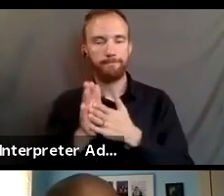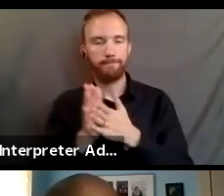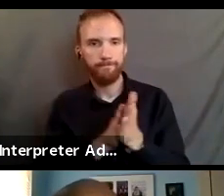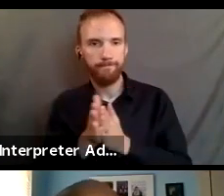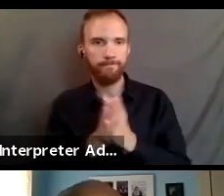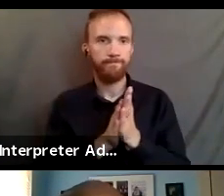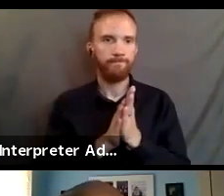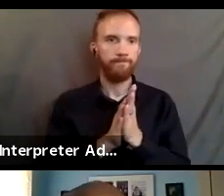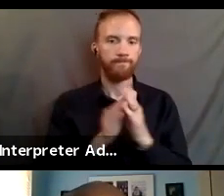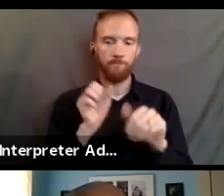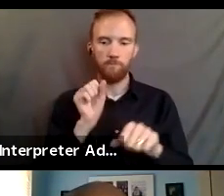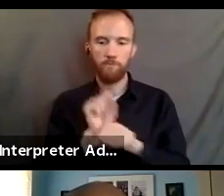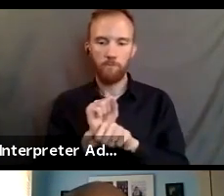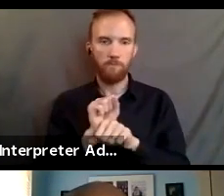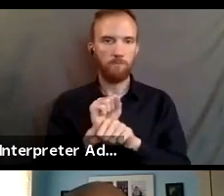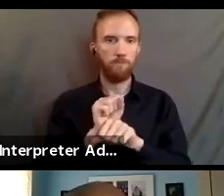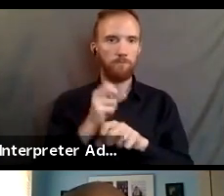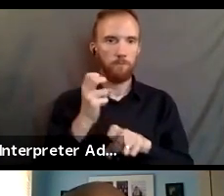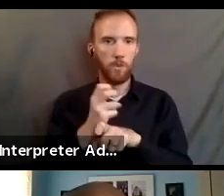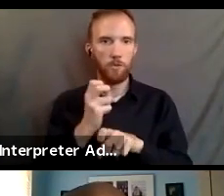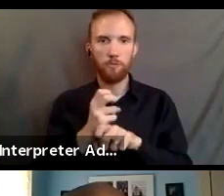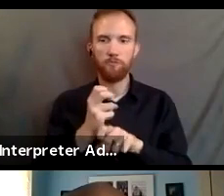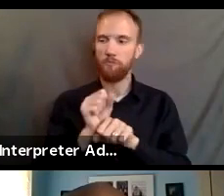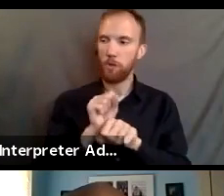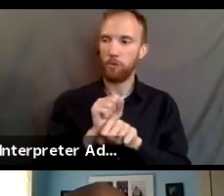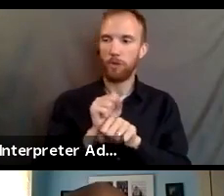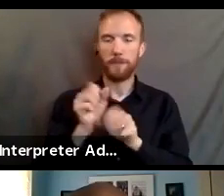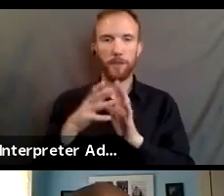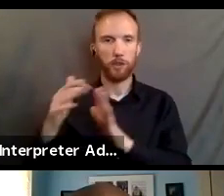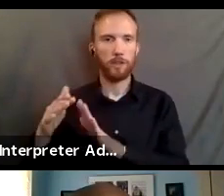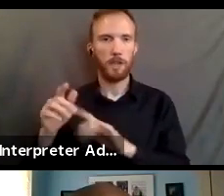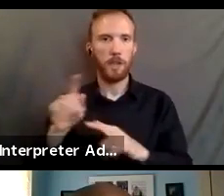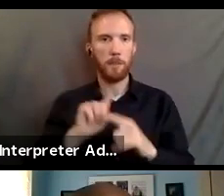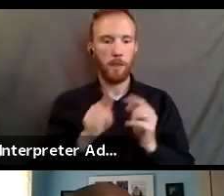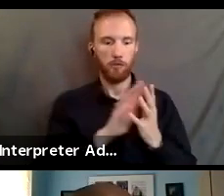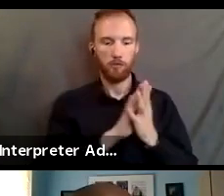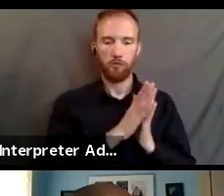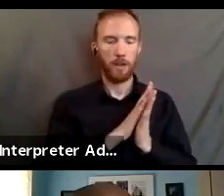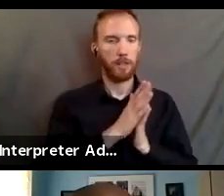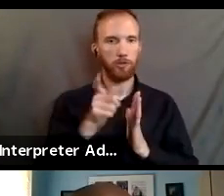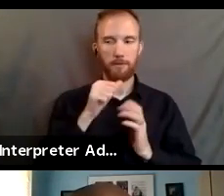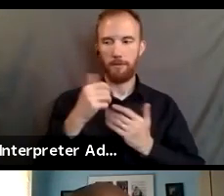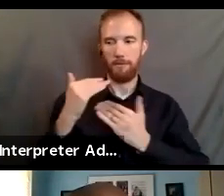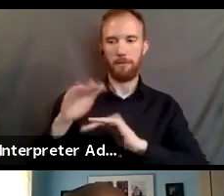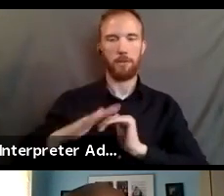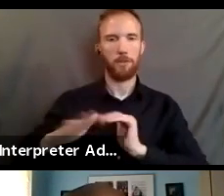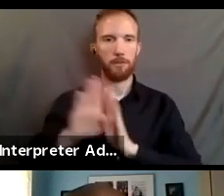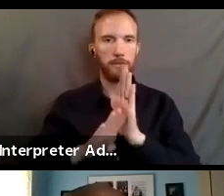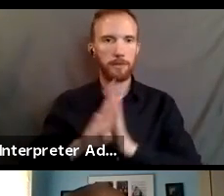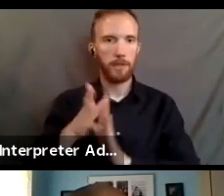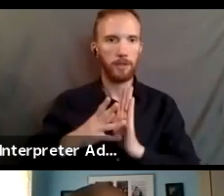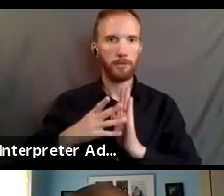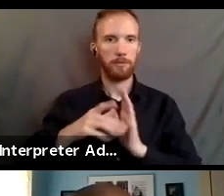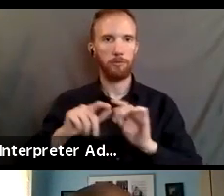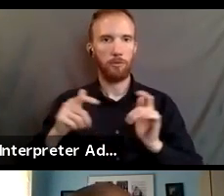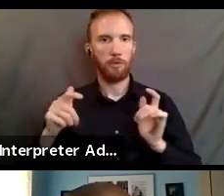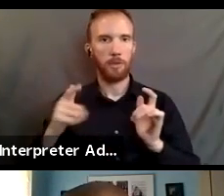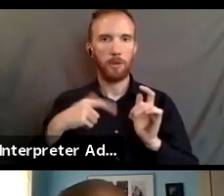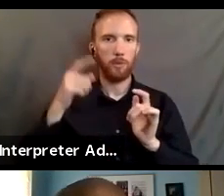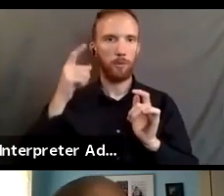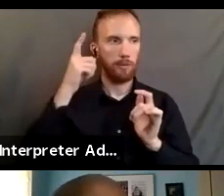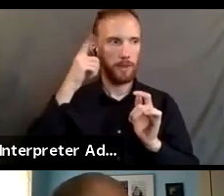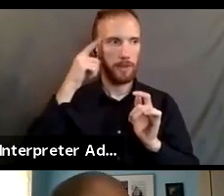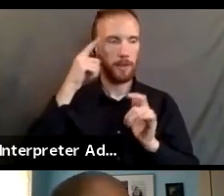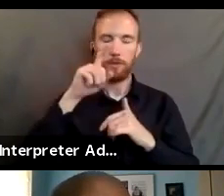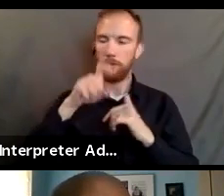of our students but the overcrowding should not hinder their growth we believe in cps vision and support the growing of our students as the